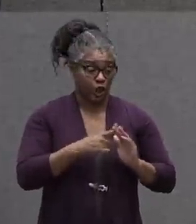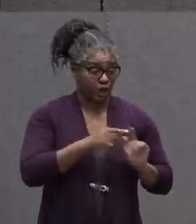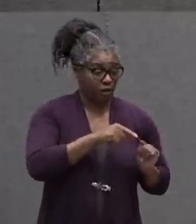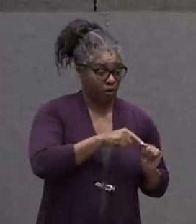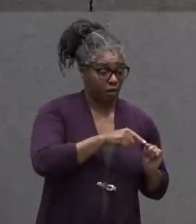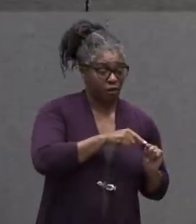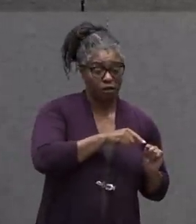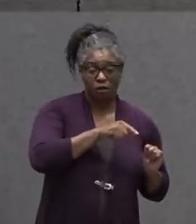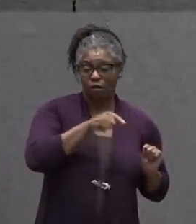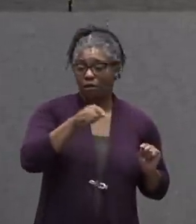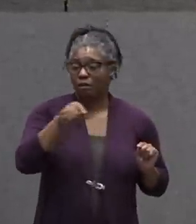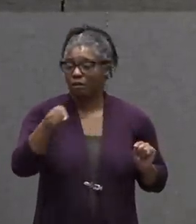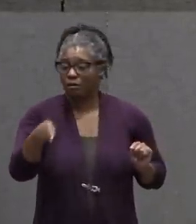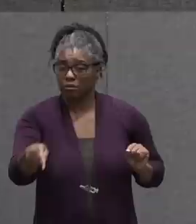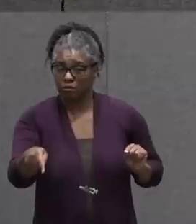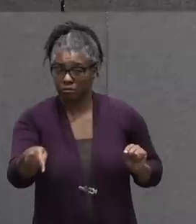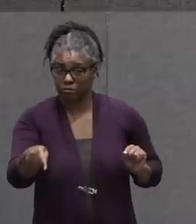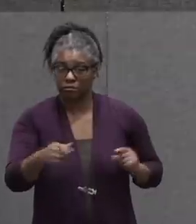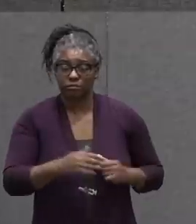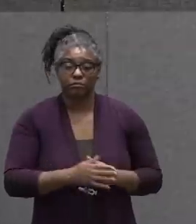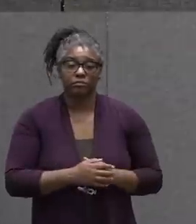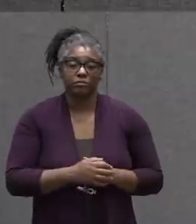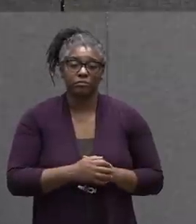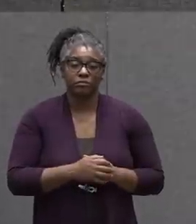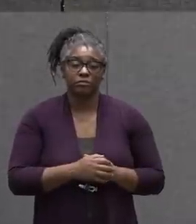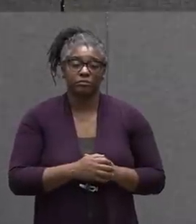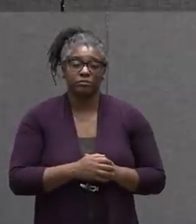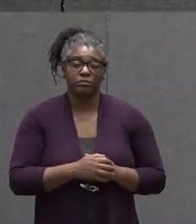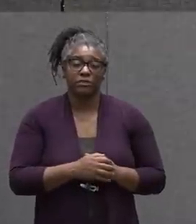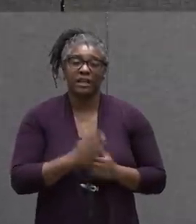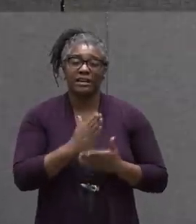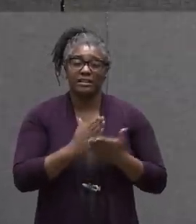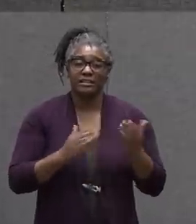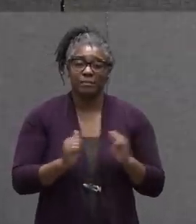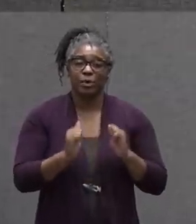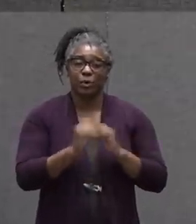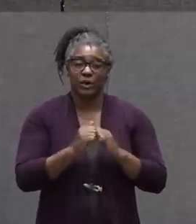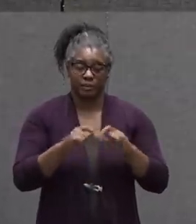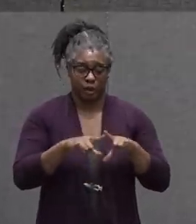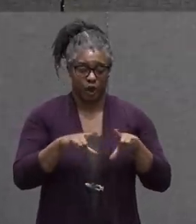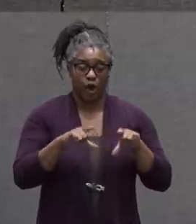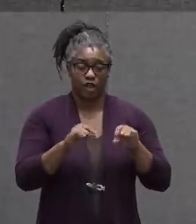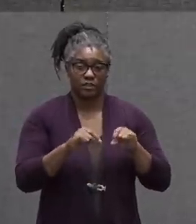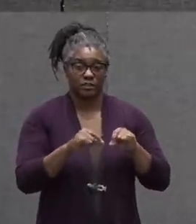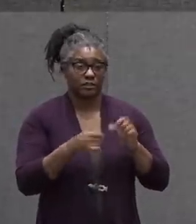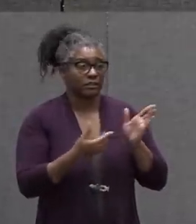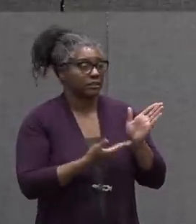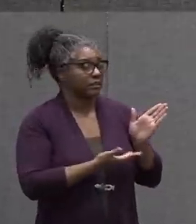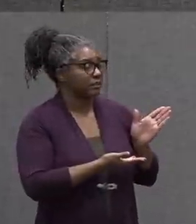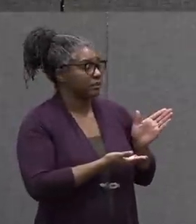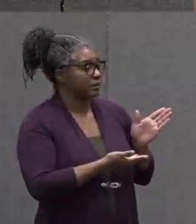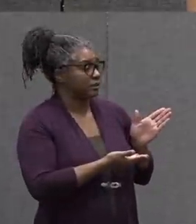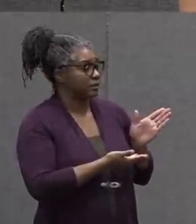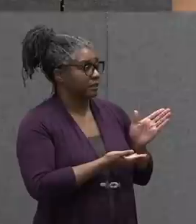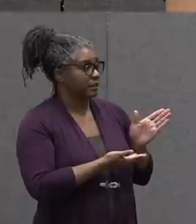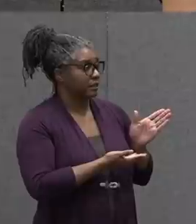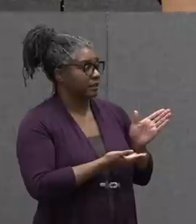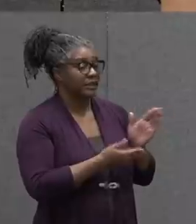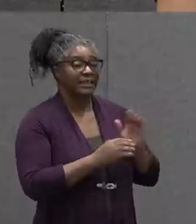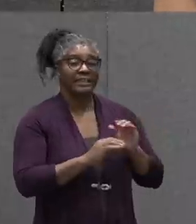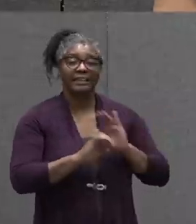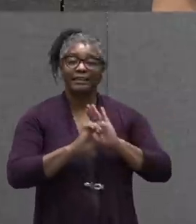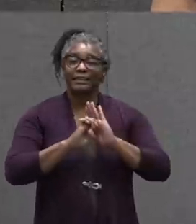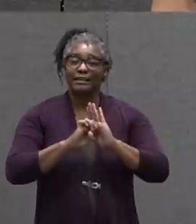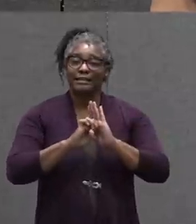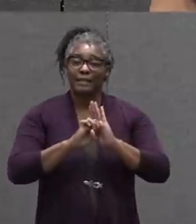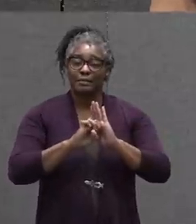Some examples might be with some of the cards that we have on this paper. For example, over.